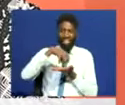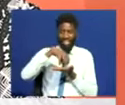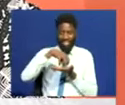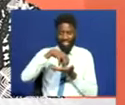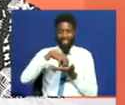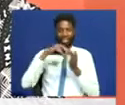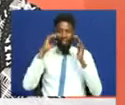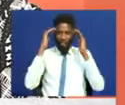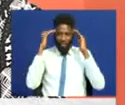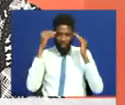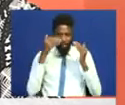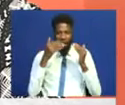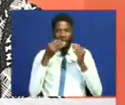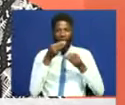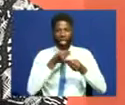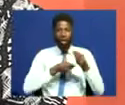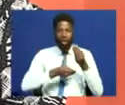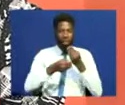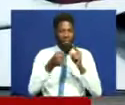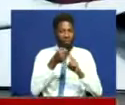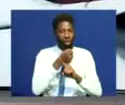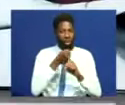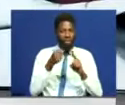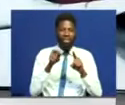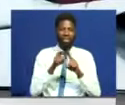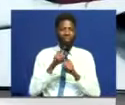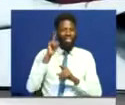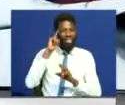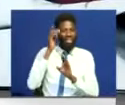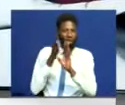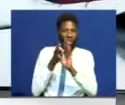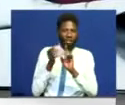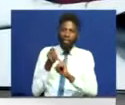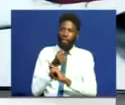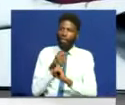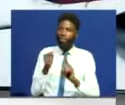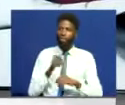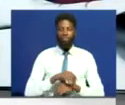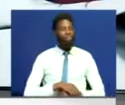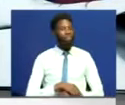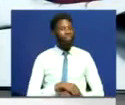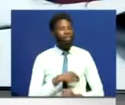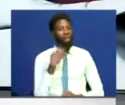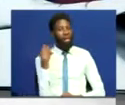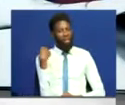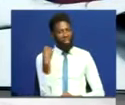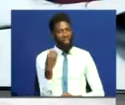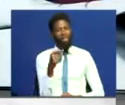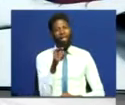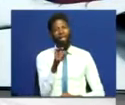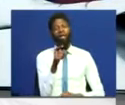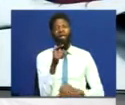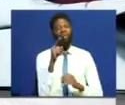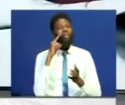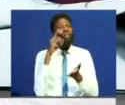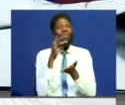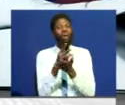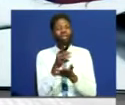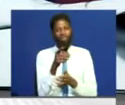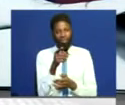psychological violence. Yeah. And of course, the recent incidences that we have been witnessing on, you have just joined us. Give us your remarks on